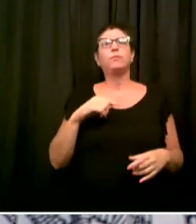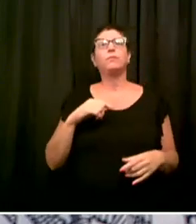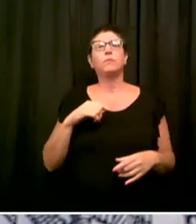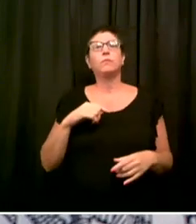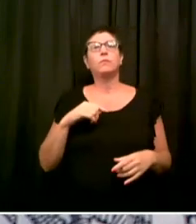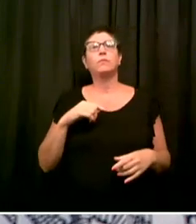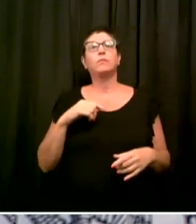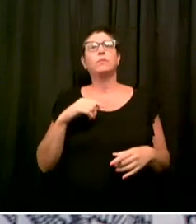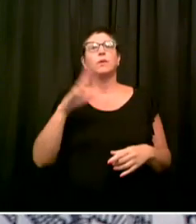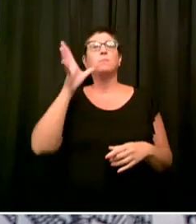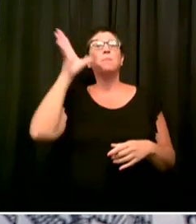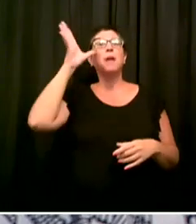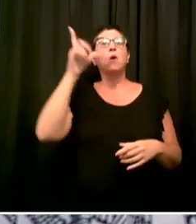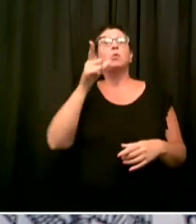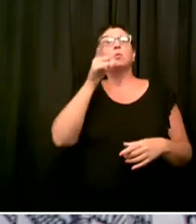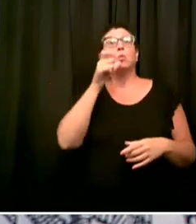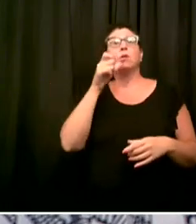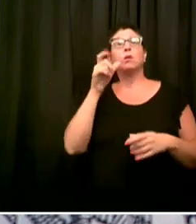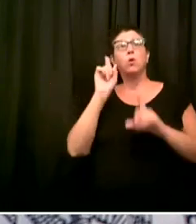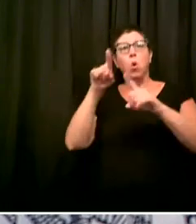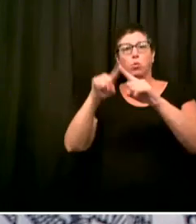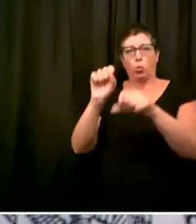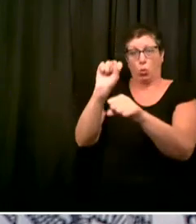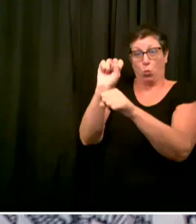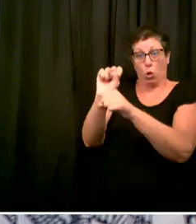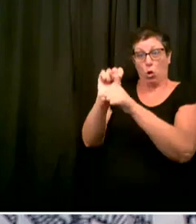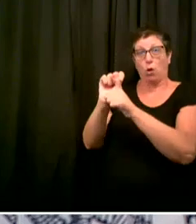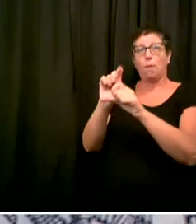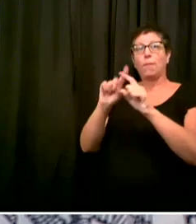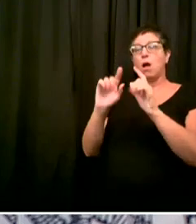that application process in the next few days.